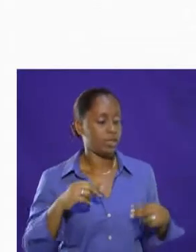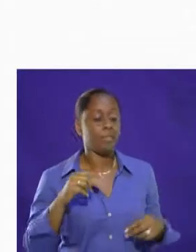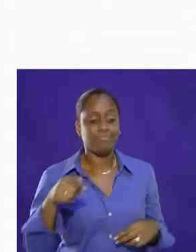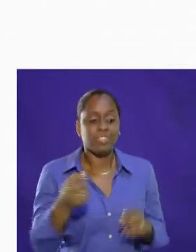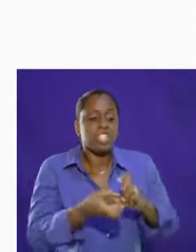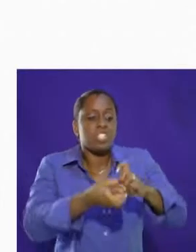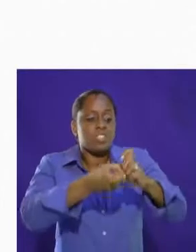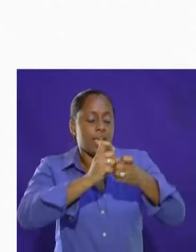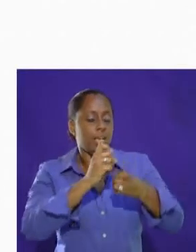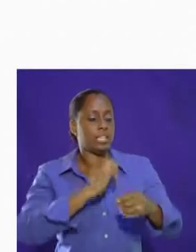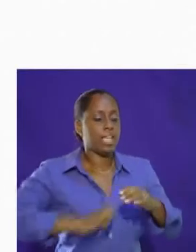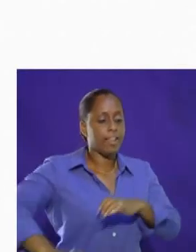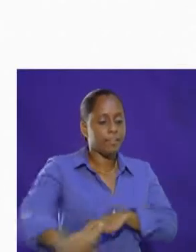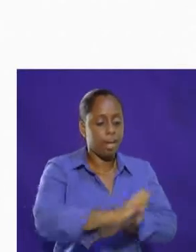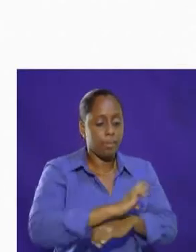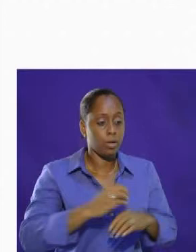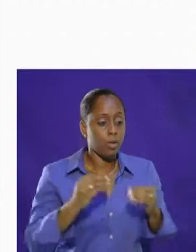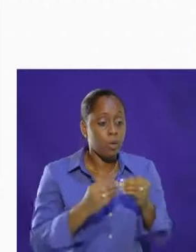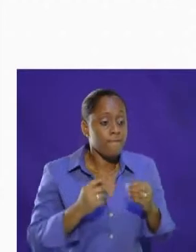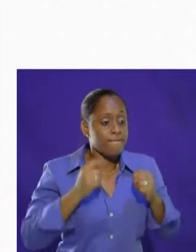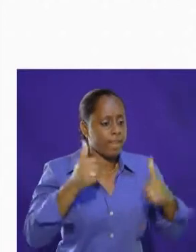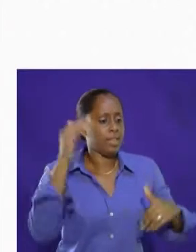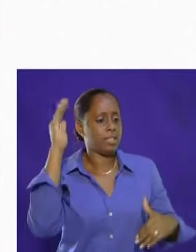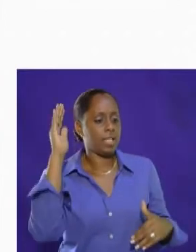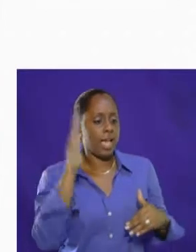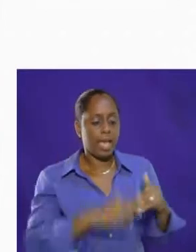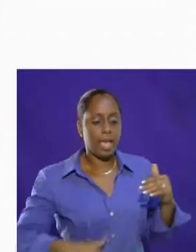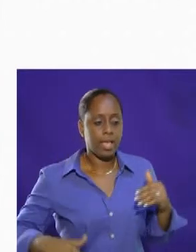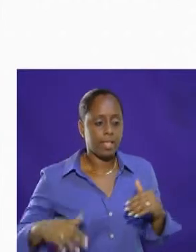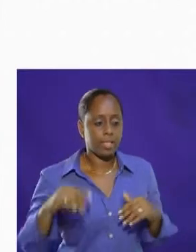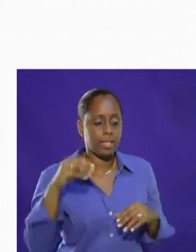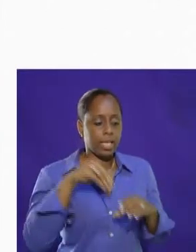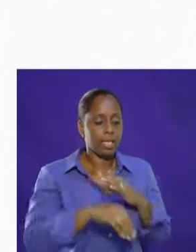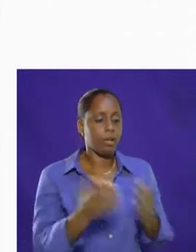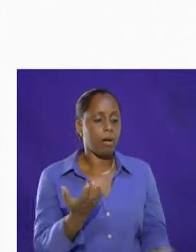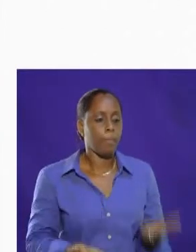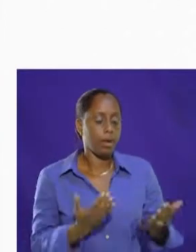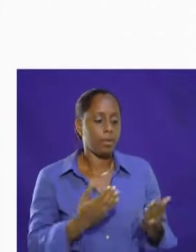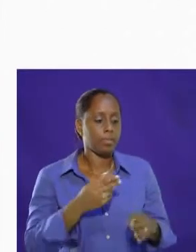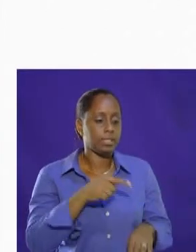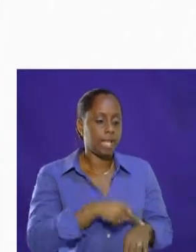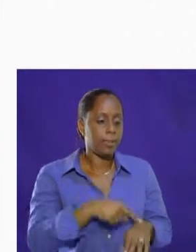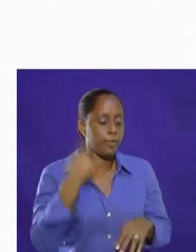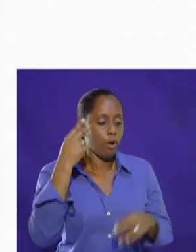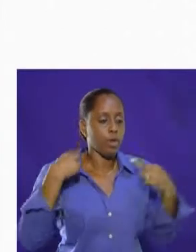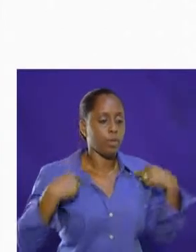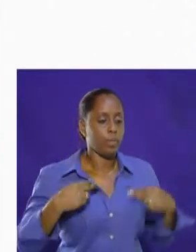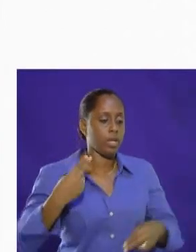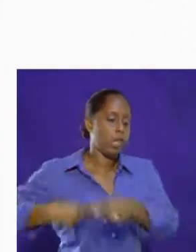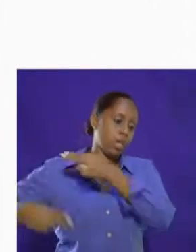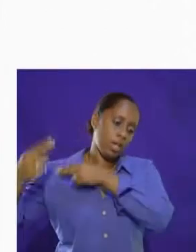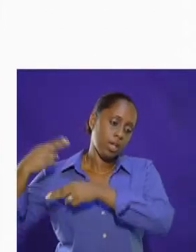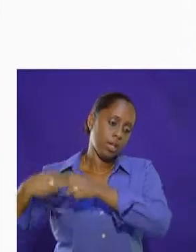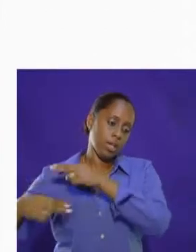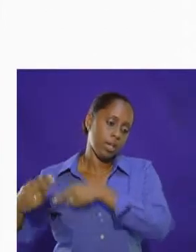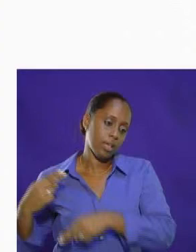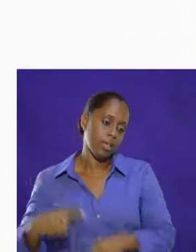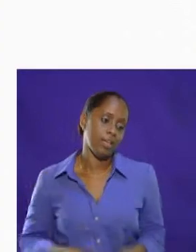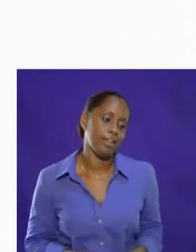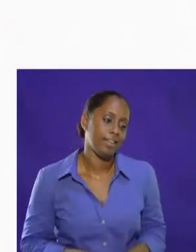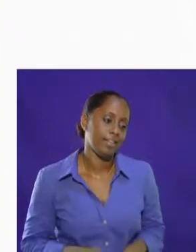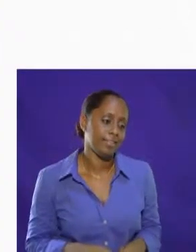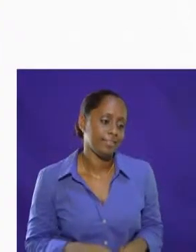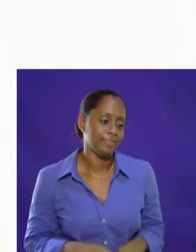humans have changed ecosystems more rapidly and extensively than in any comparable period of time in